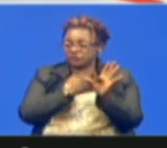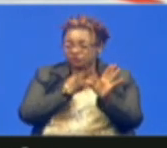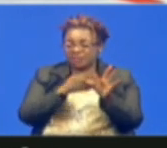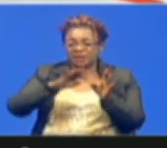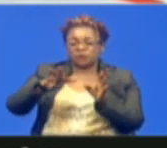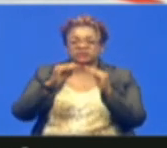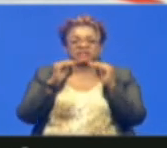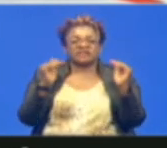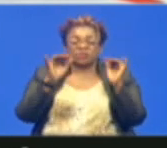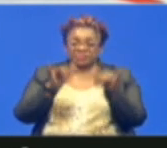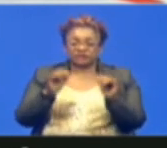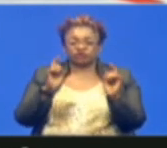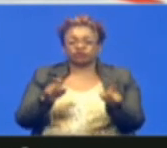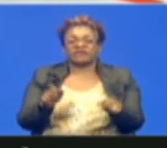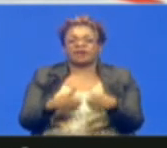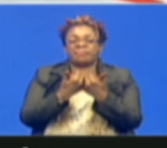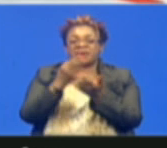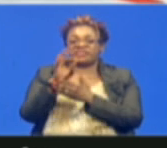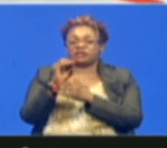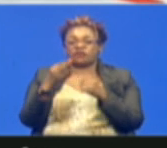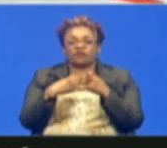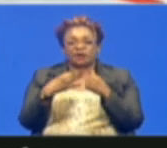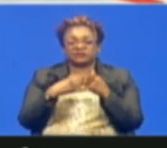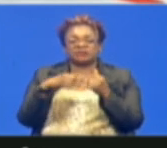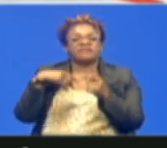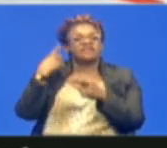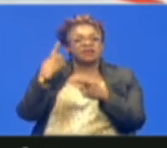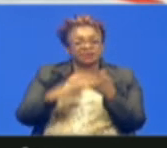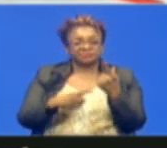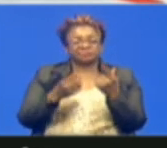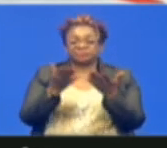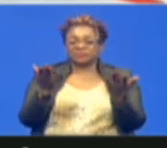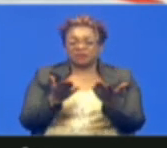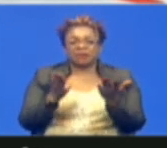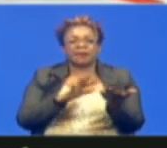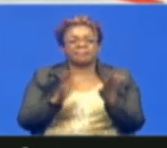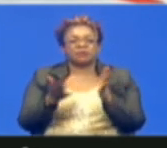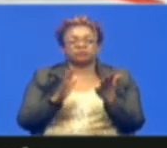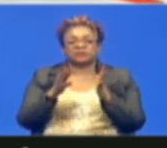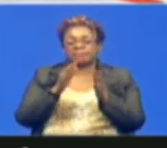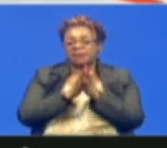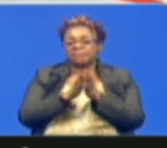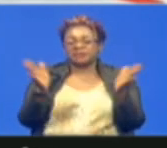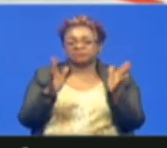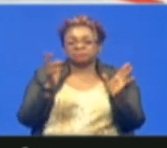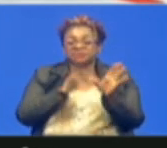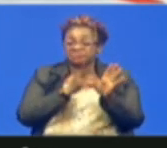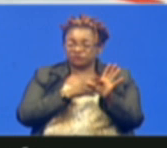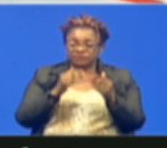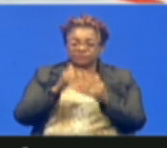is required to have taken place by the 30th of August each year. And this about public participation now lays the ground for the second step